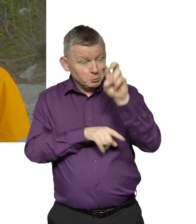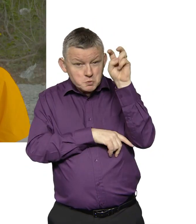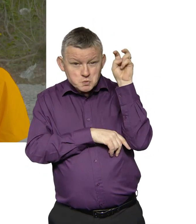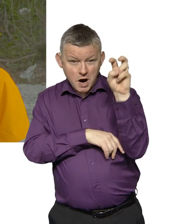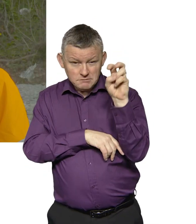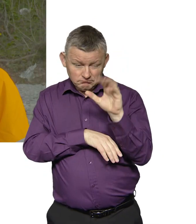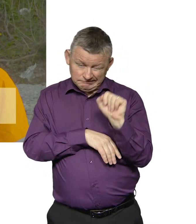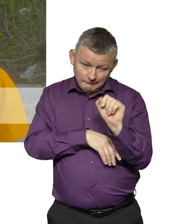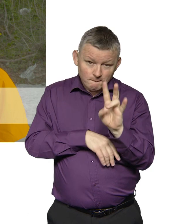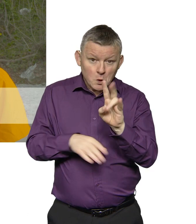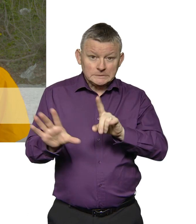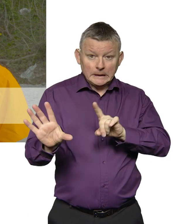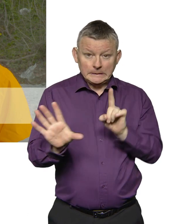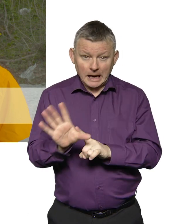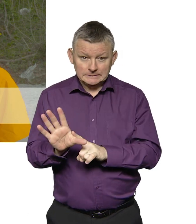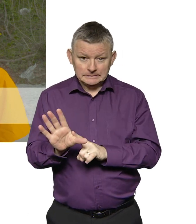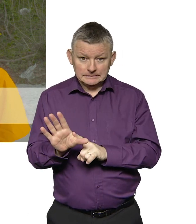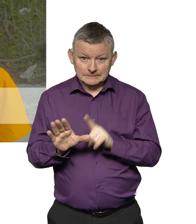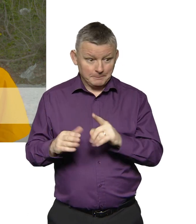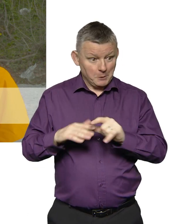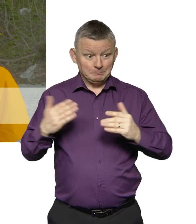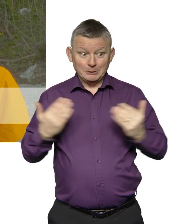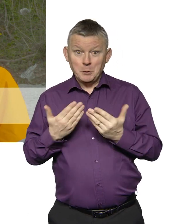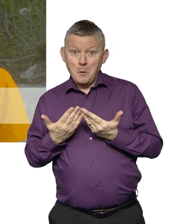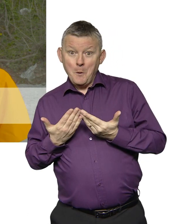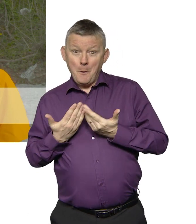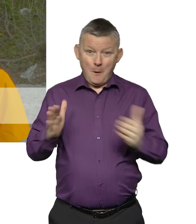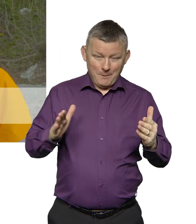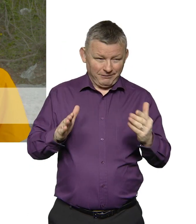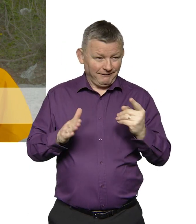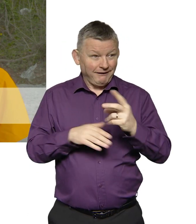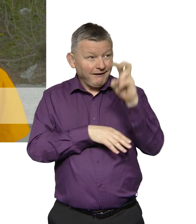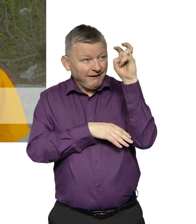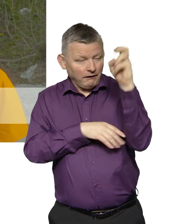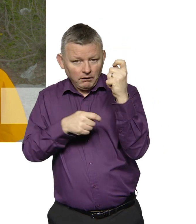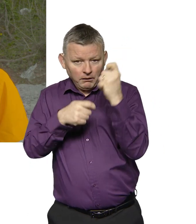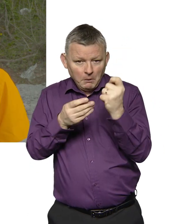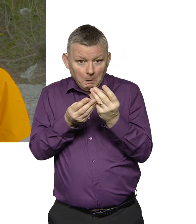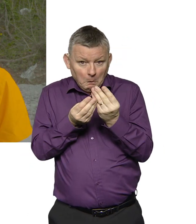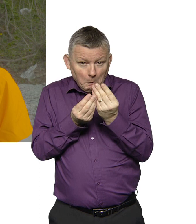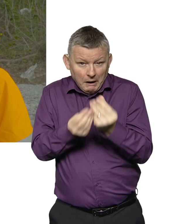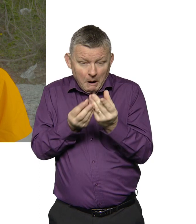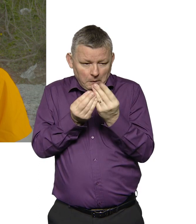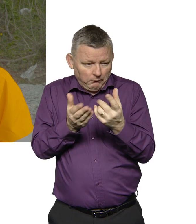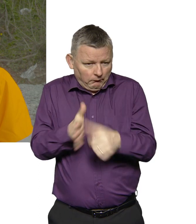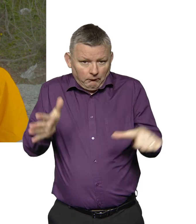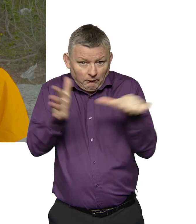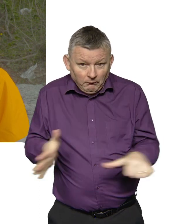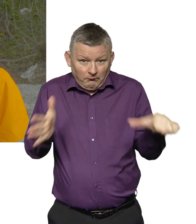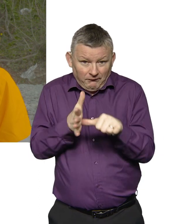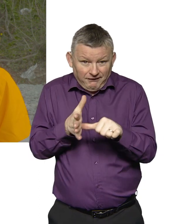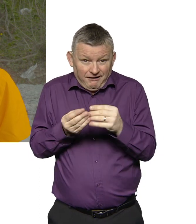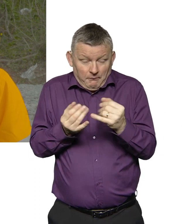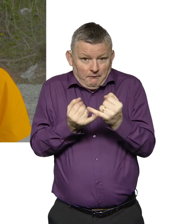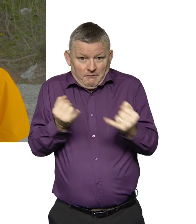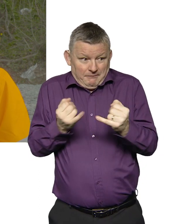almost 40 years ago when Metro first opened, and over time it's become worn, and when it becomes worn, it's more prone to failure. If it fails, then that becomes